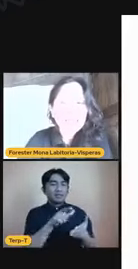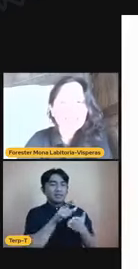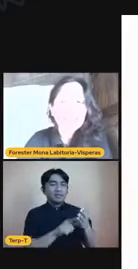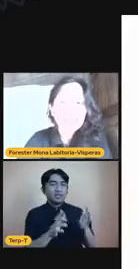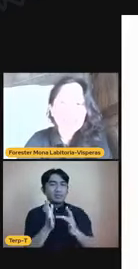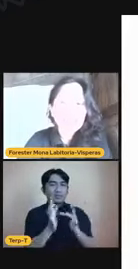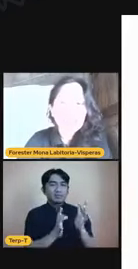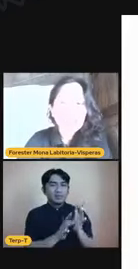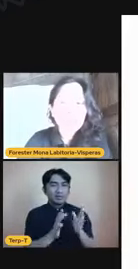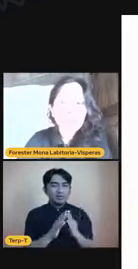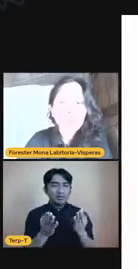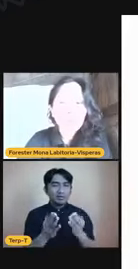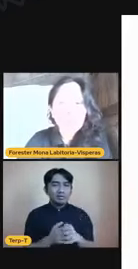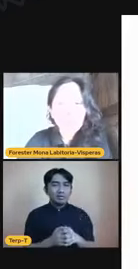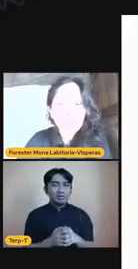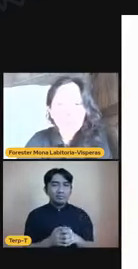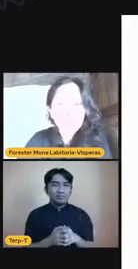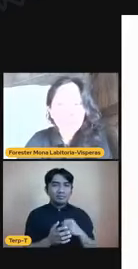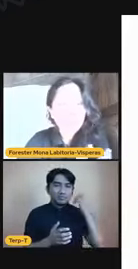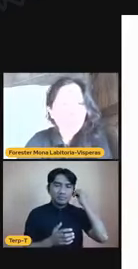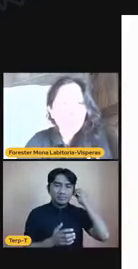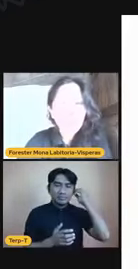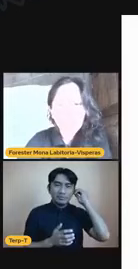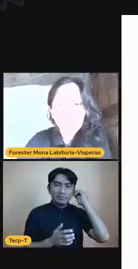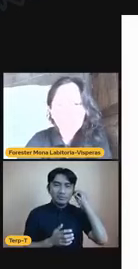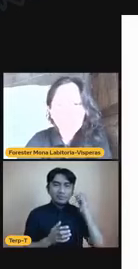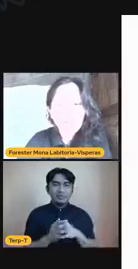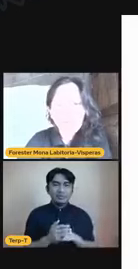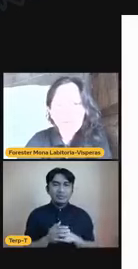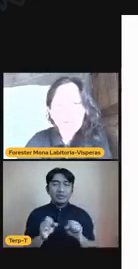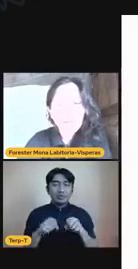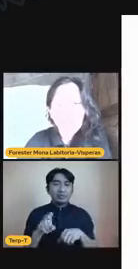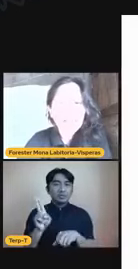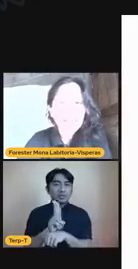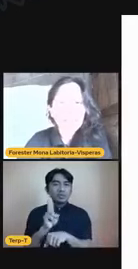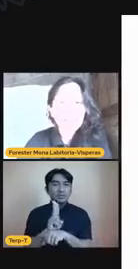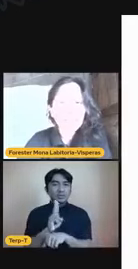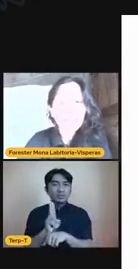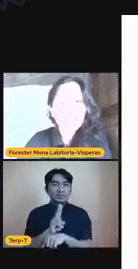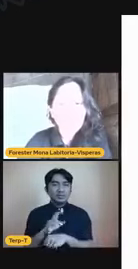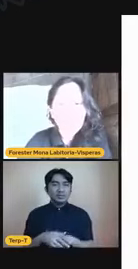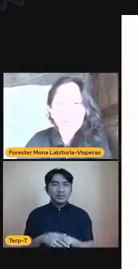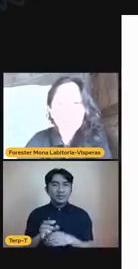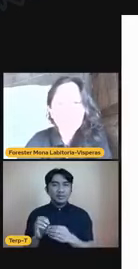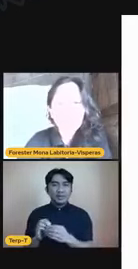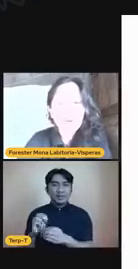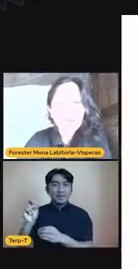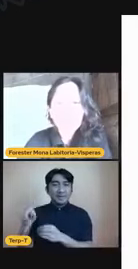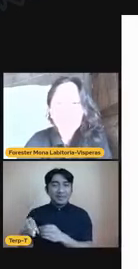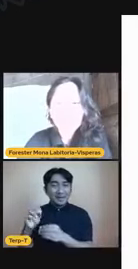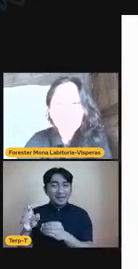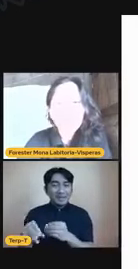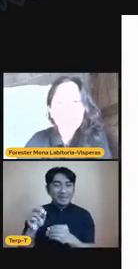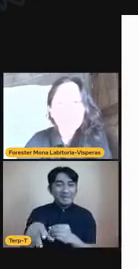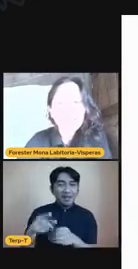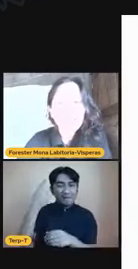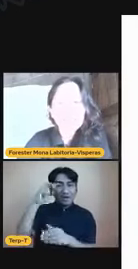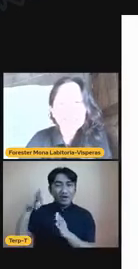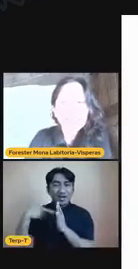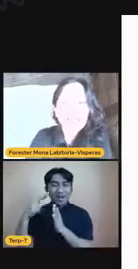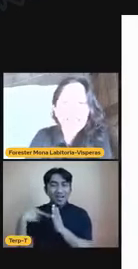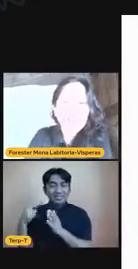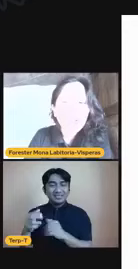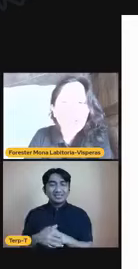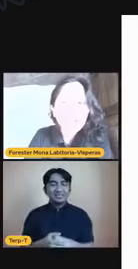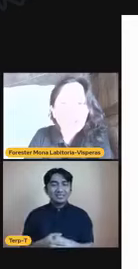says, unless a seed or butil ng wheat, maybe you can use palay, butil ng palay, falls to the ground and